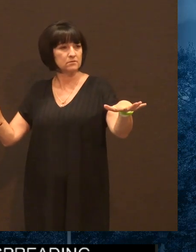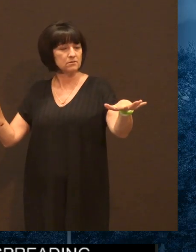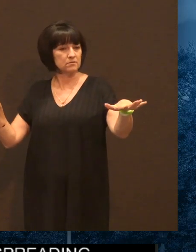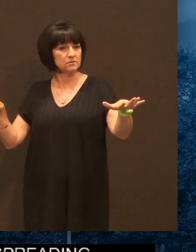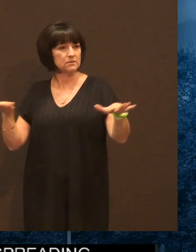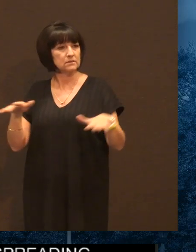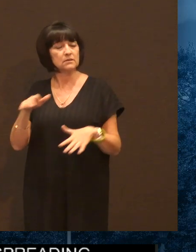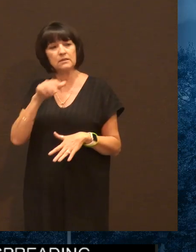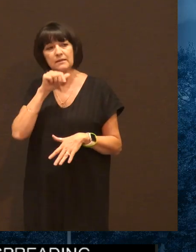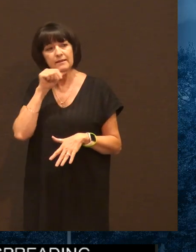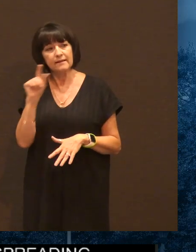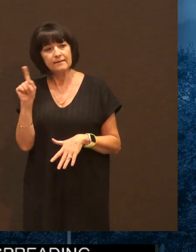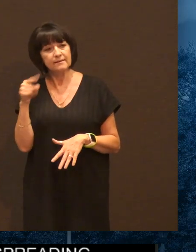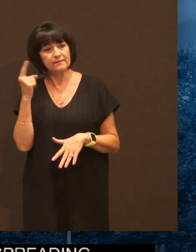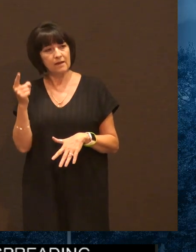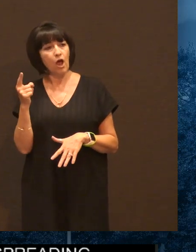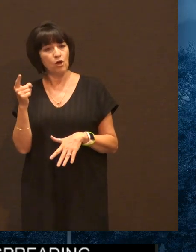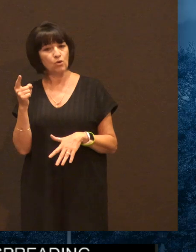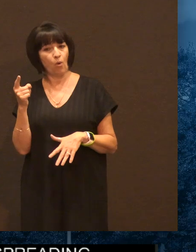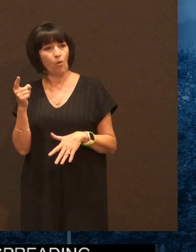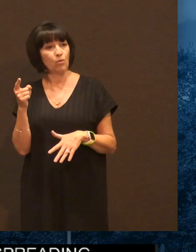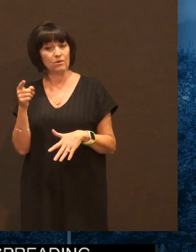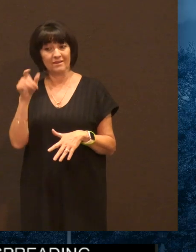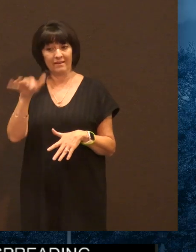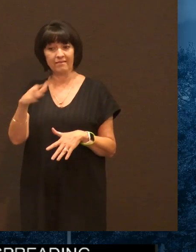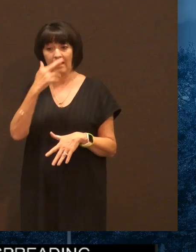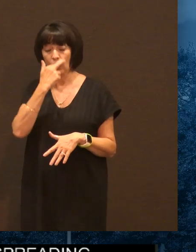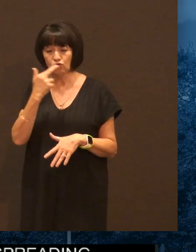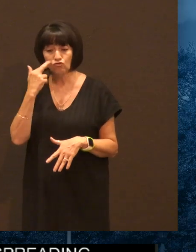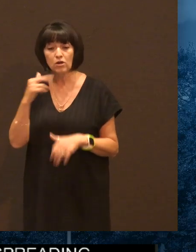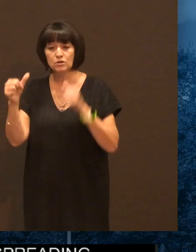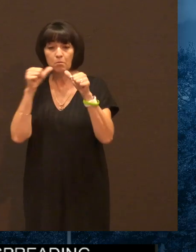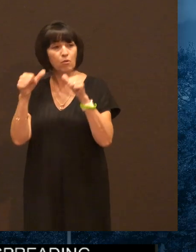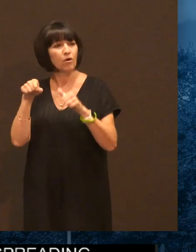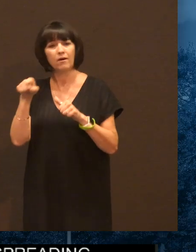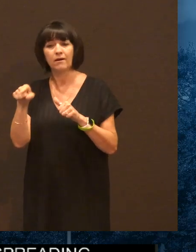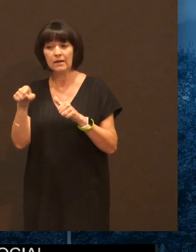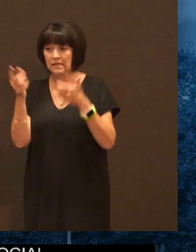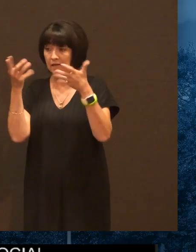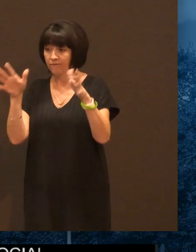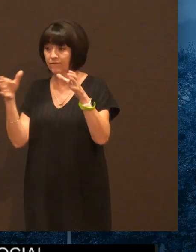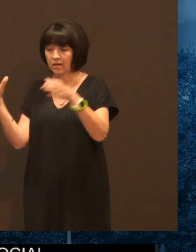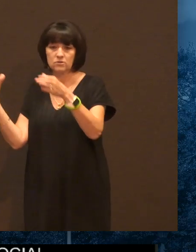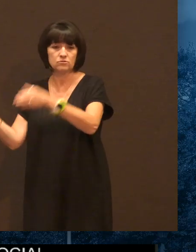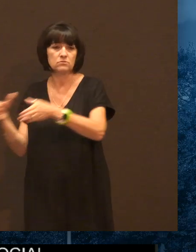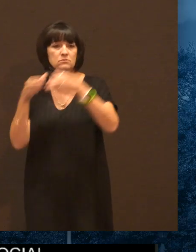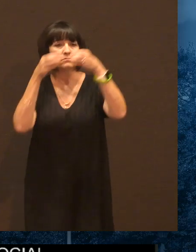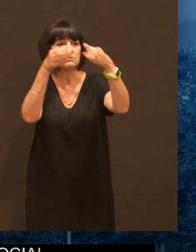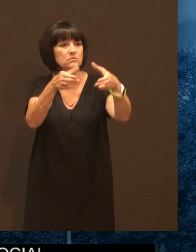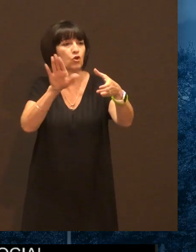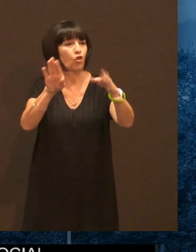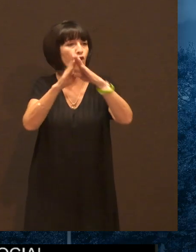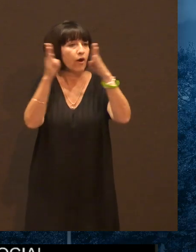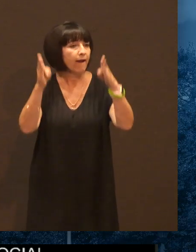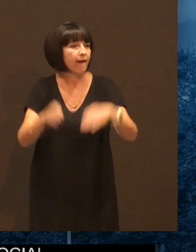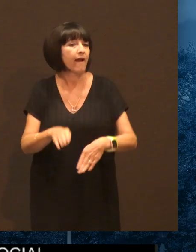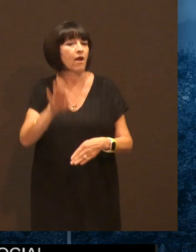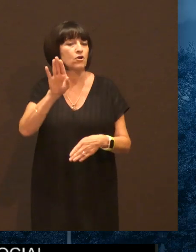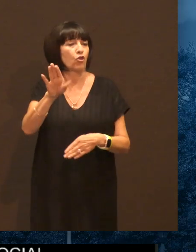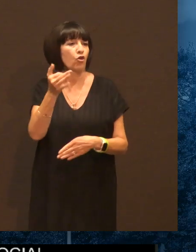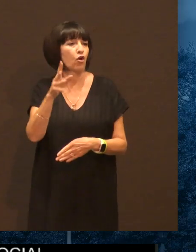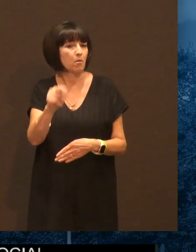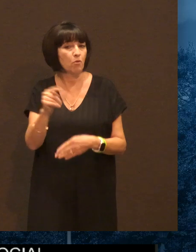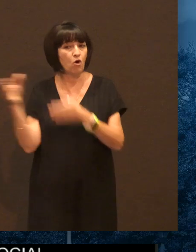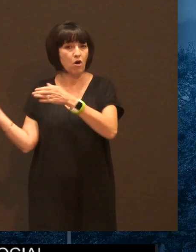social gatherings, but they go back and have parties in their apartments, in their houses, and the like. And we just need to